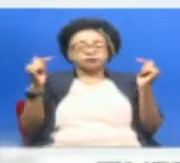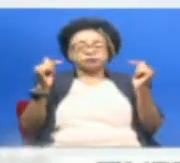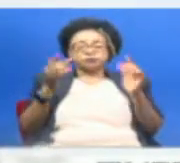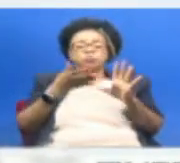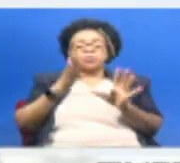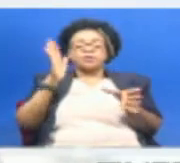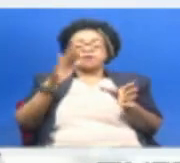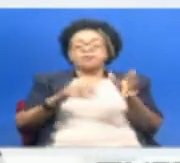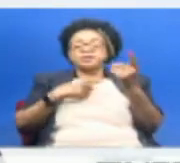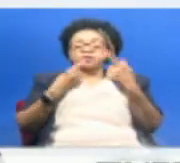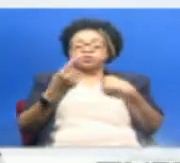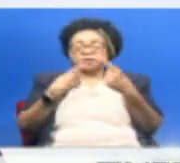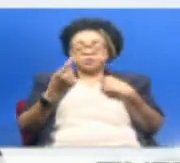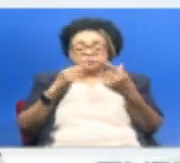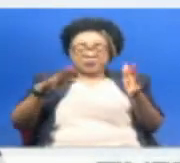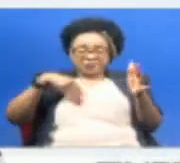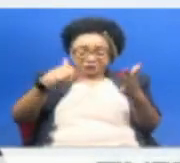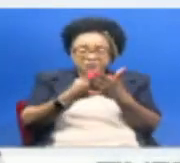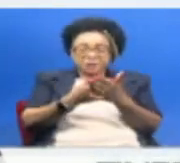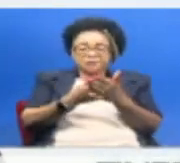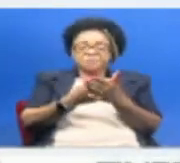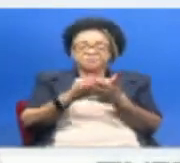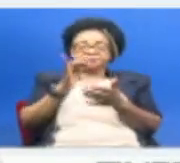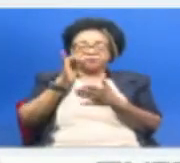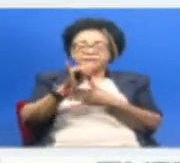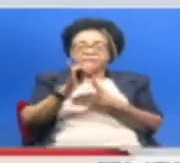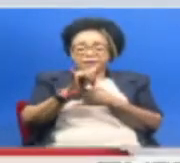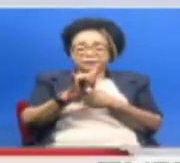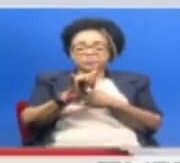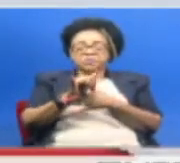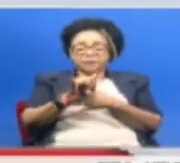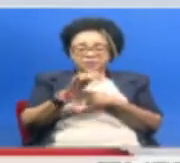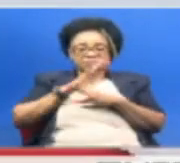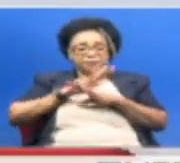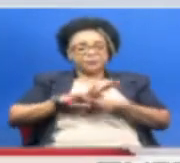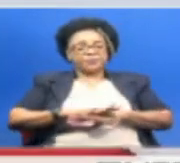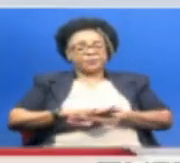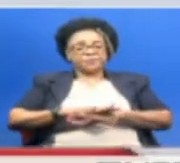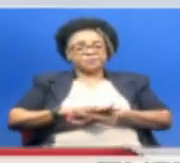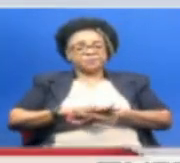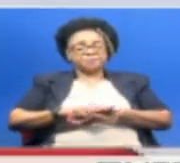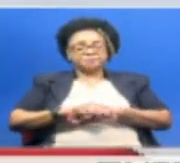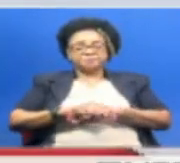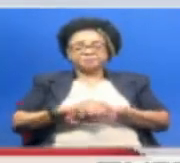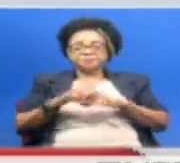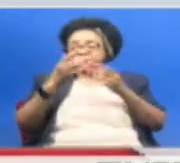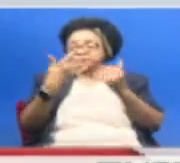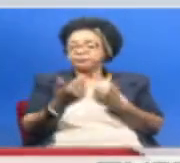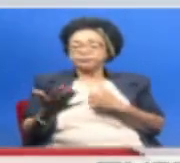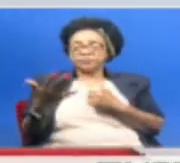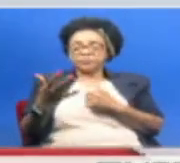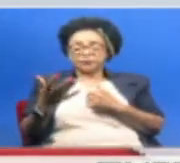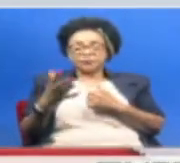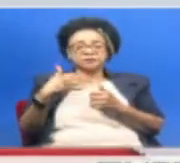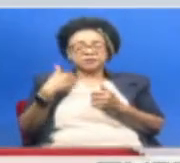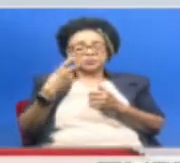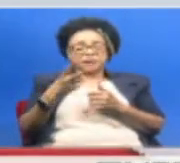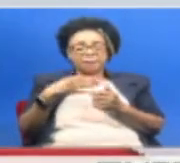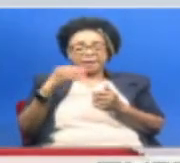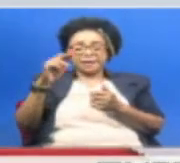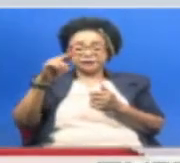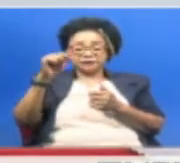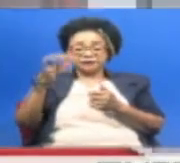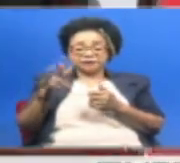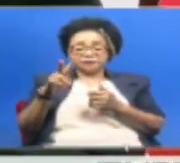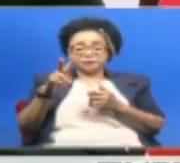the talks until the spike in the cost of fuel is addressed. In a document exclusively seen by NTV,